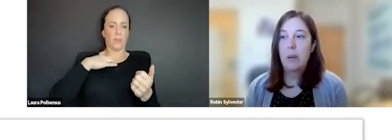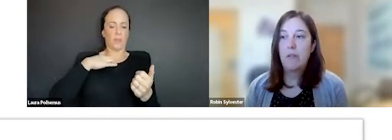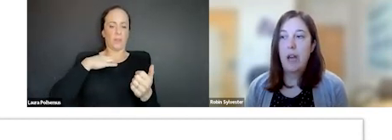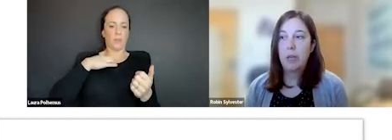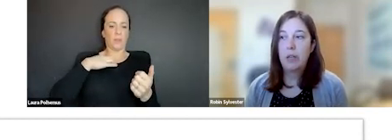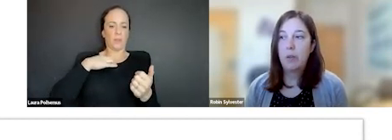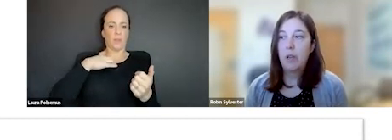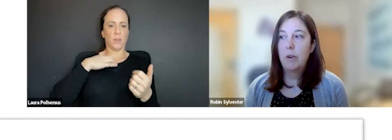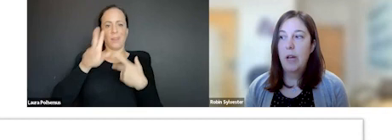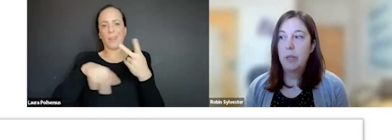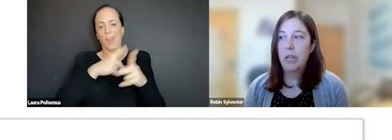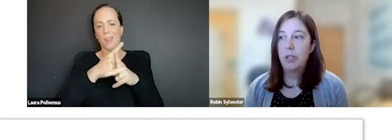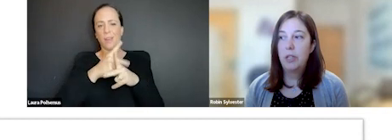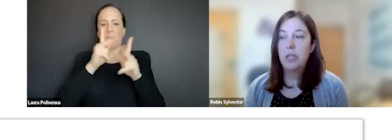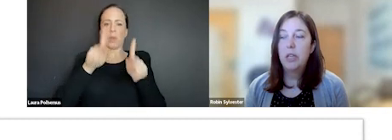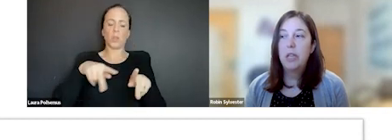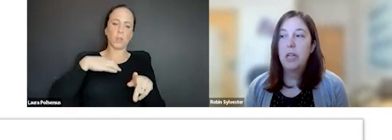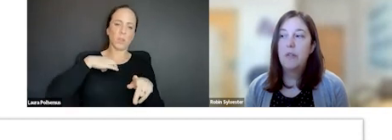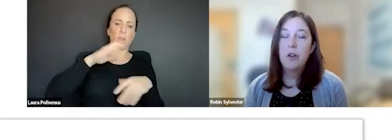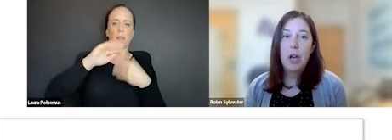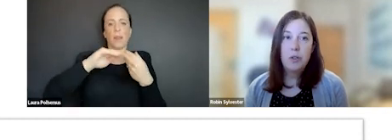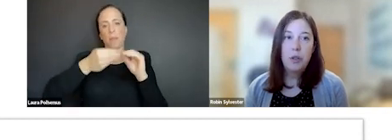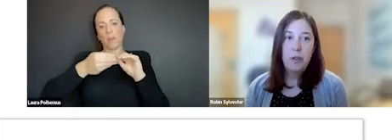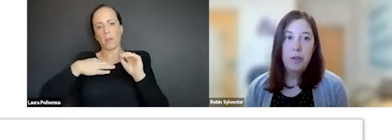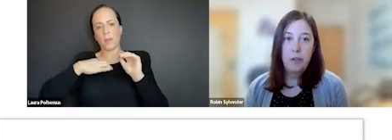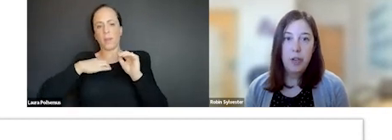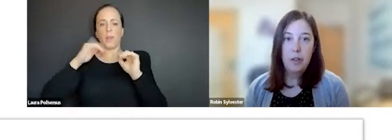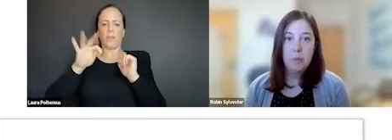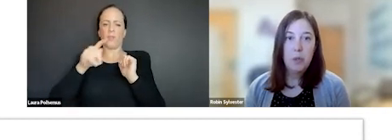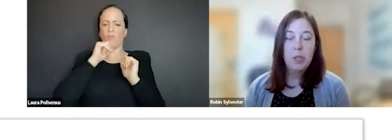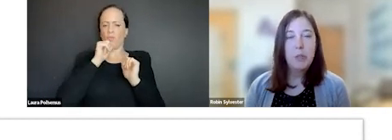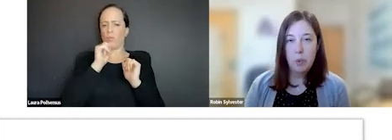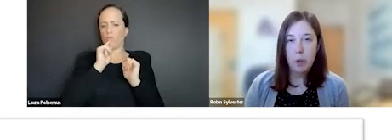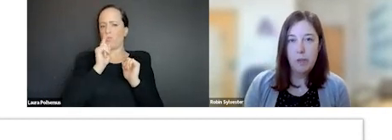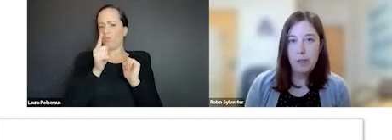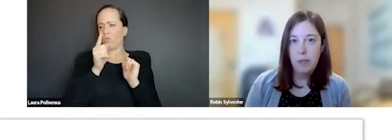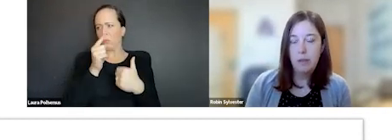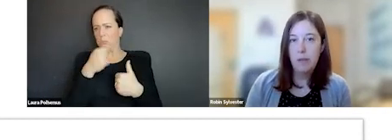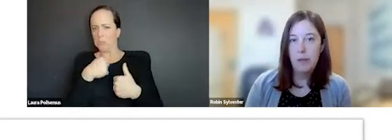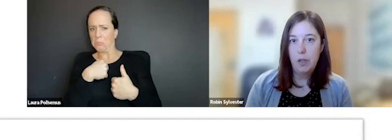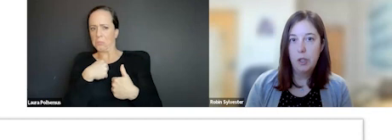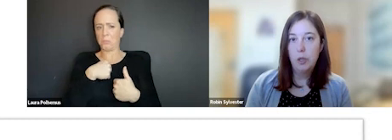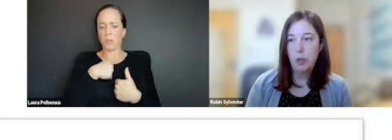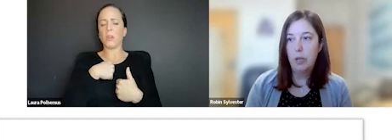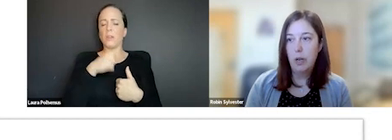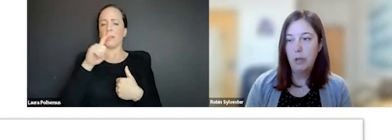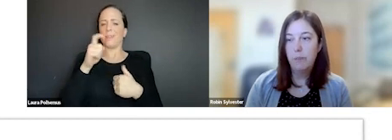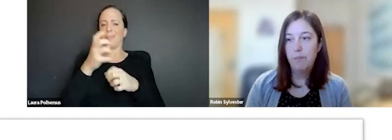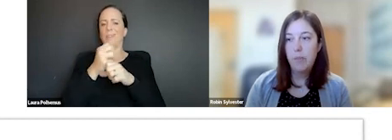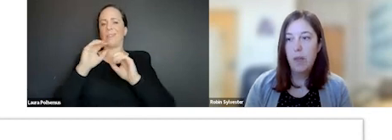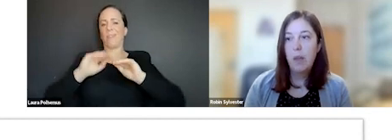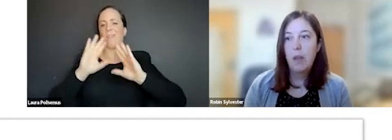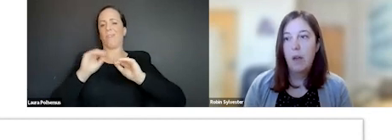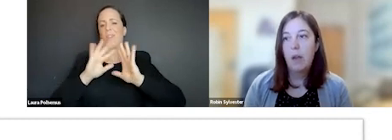either the type of applicant or the number of applications. If you're not sure if you're eligible, it's always important to seek clarification early on.